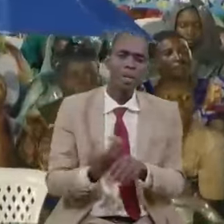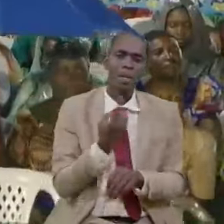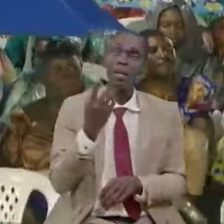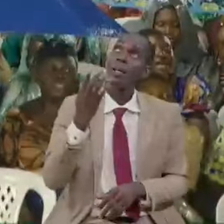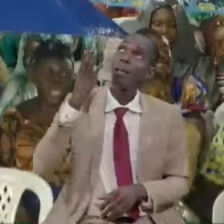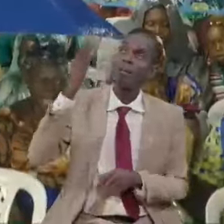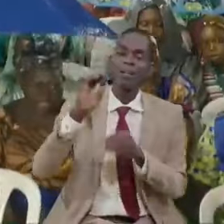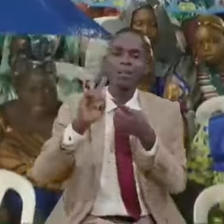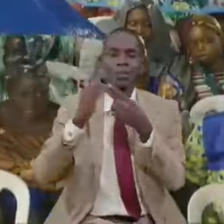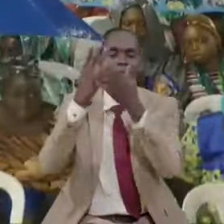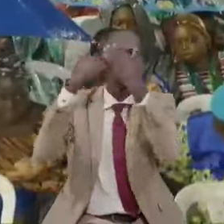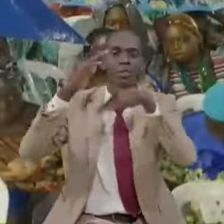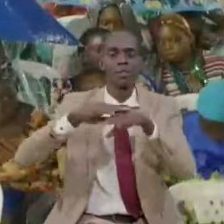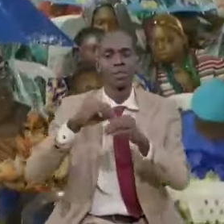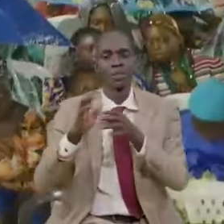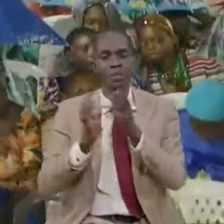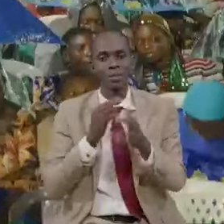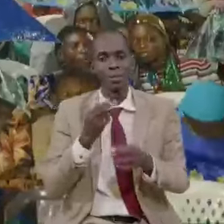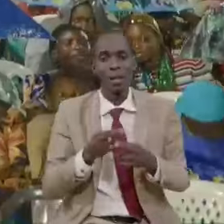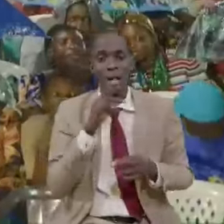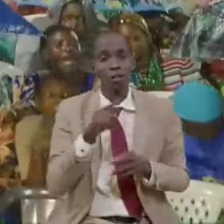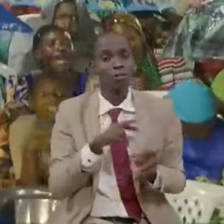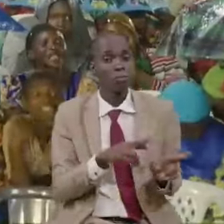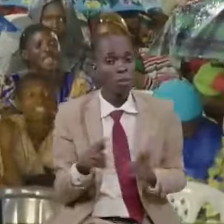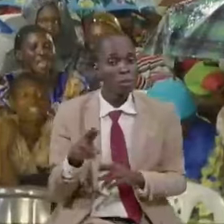ready? I said, are you ready?